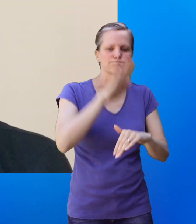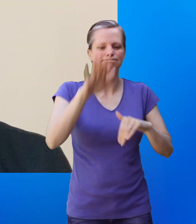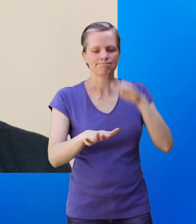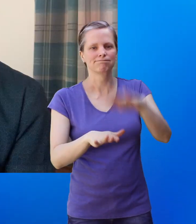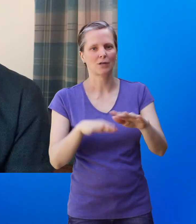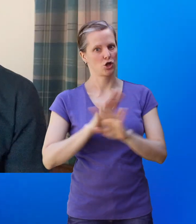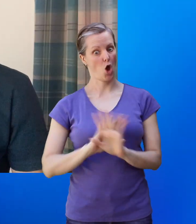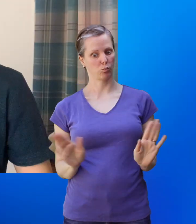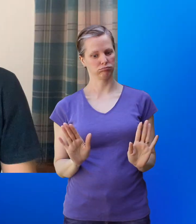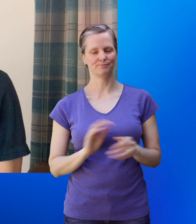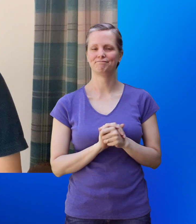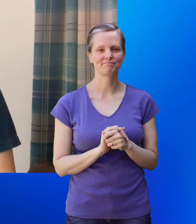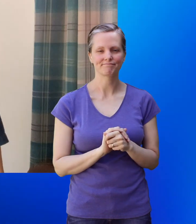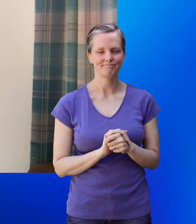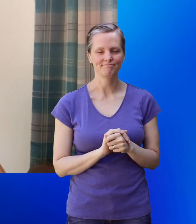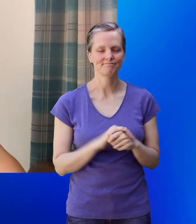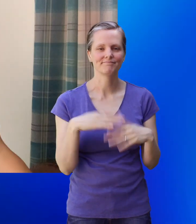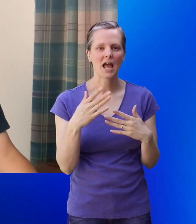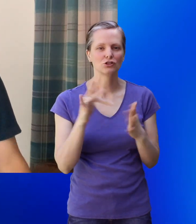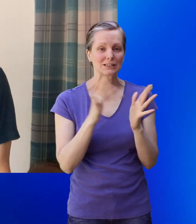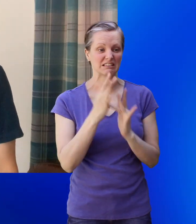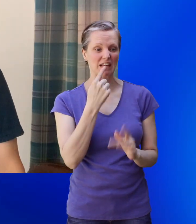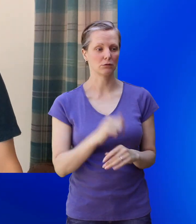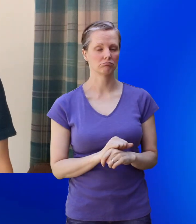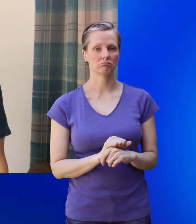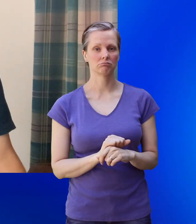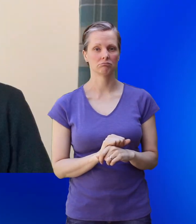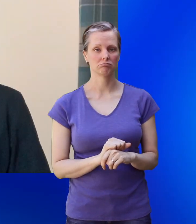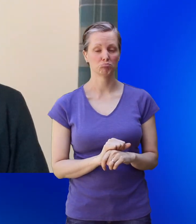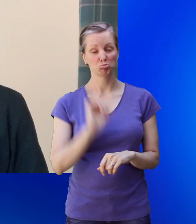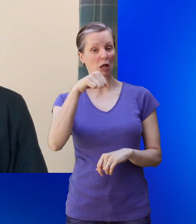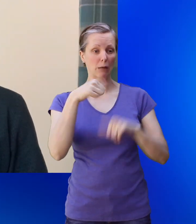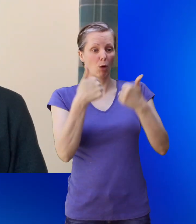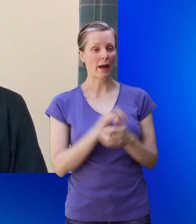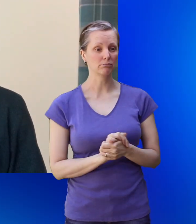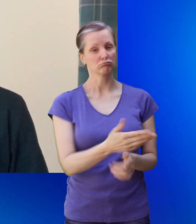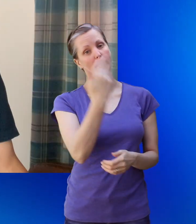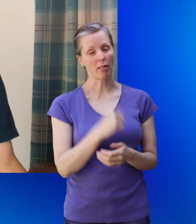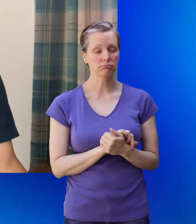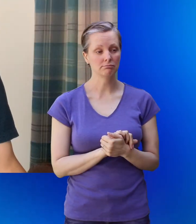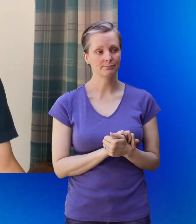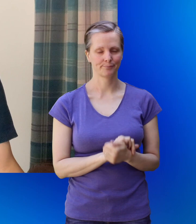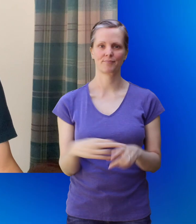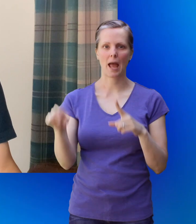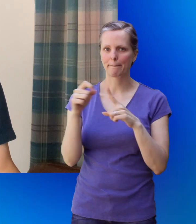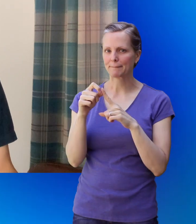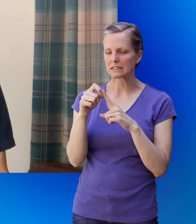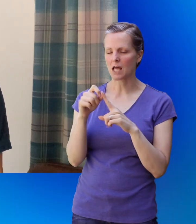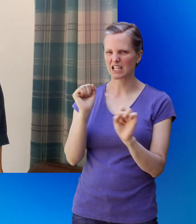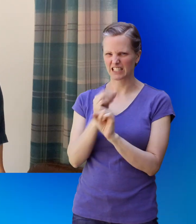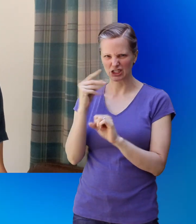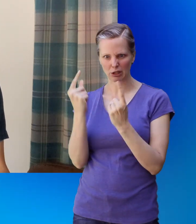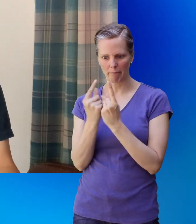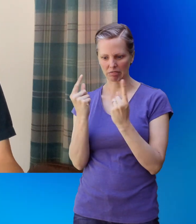the boat. No, of course he didn't. All Jesus said was, "Yeah, okay, come on." And then Peter did something that